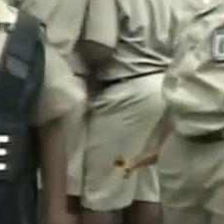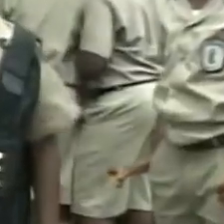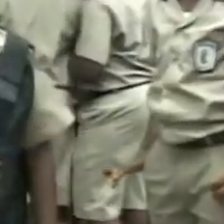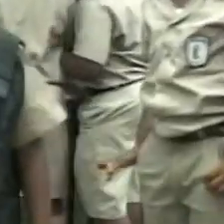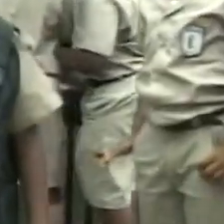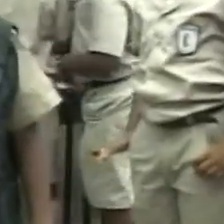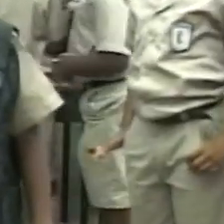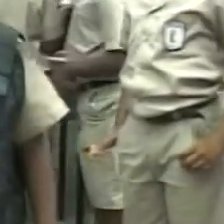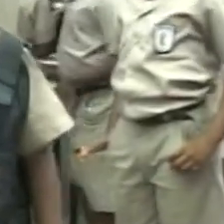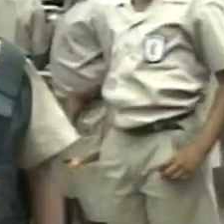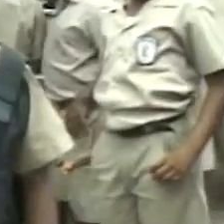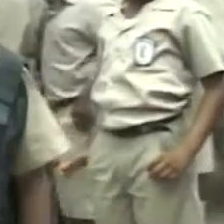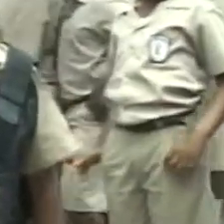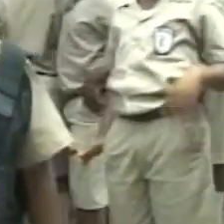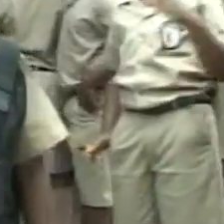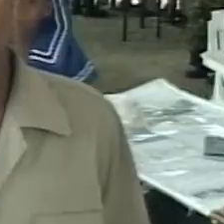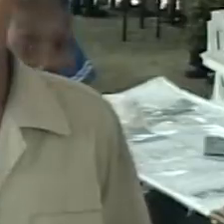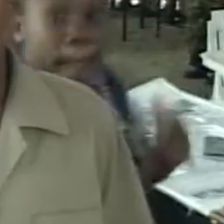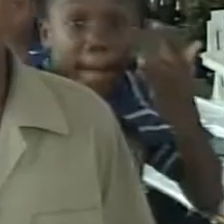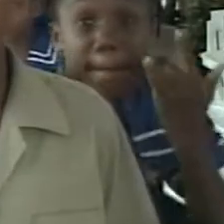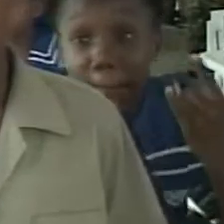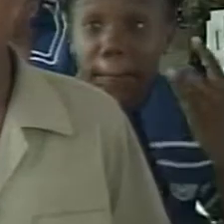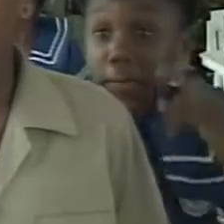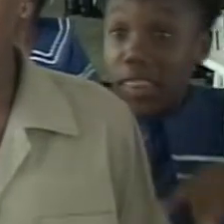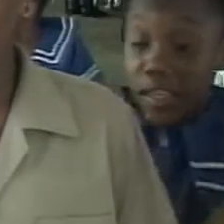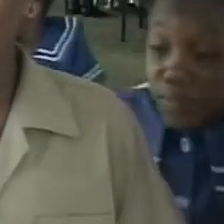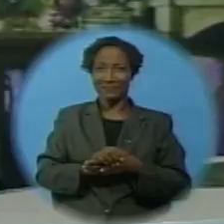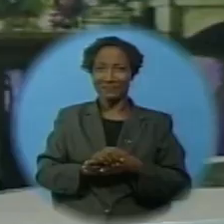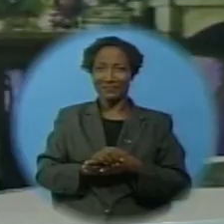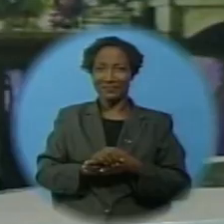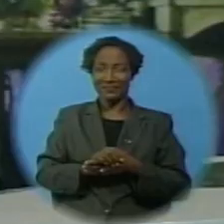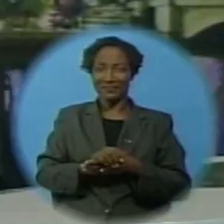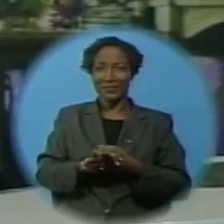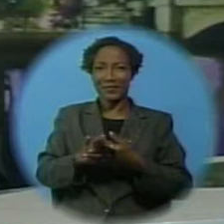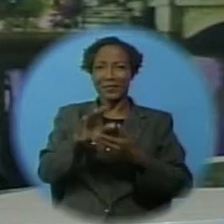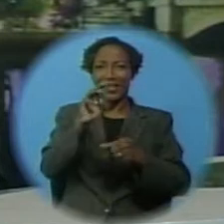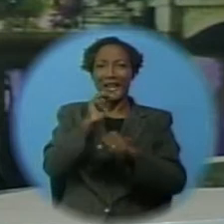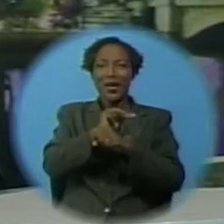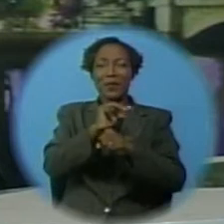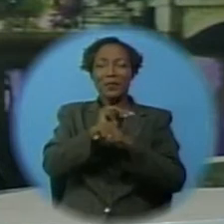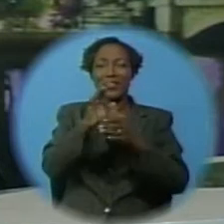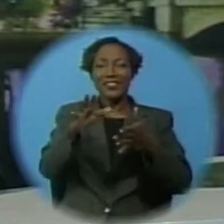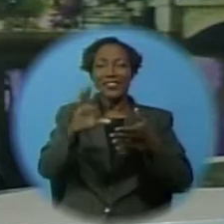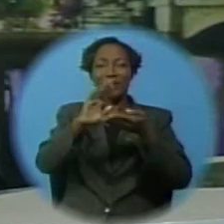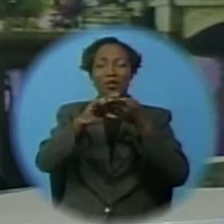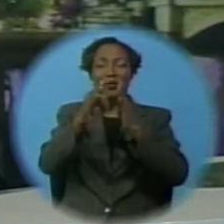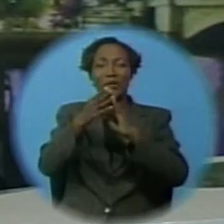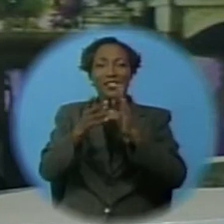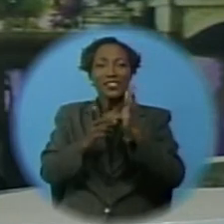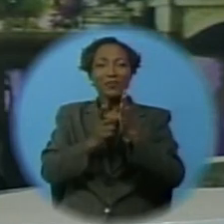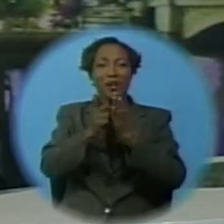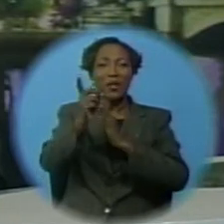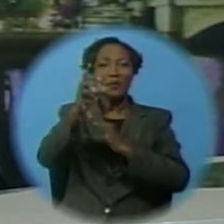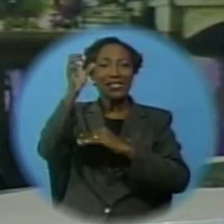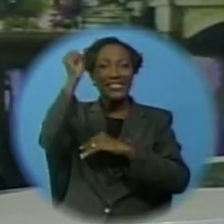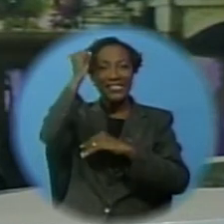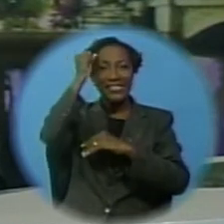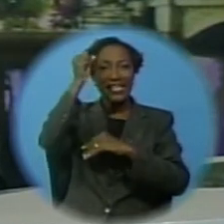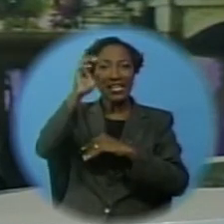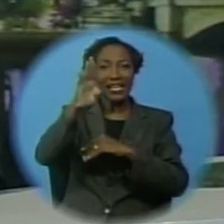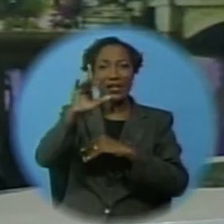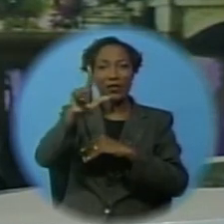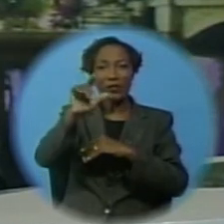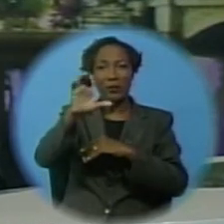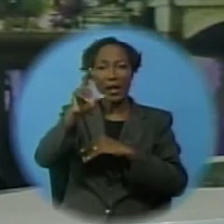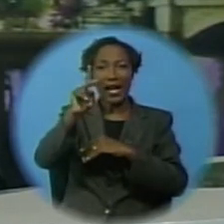riot gear, and I want to be a police officer. Minister of Community Development Steve Blackett thinks